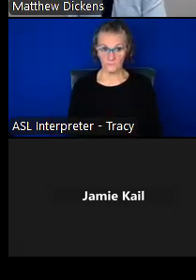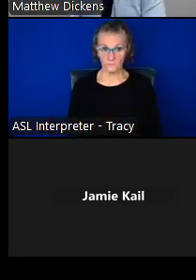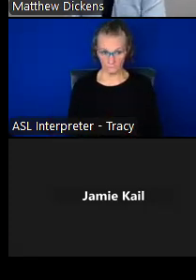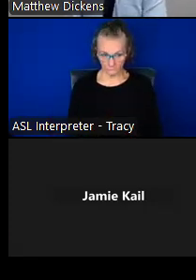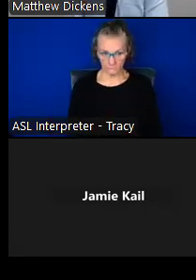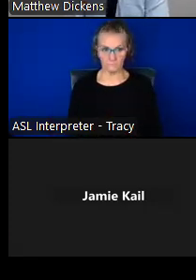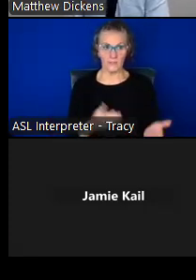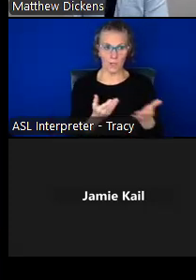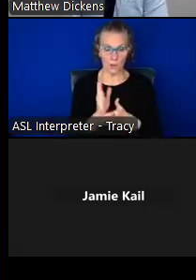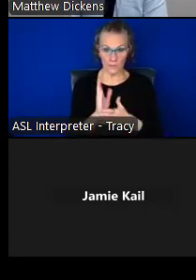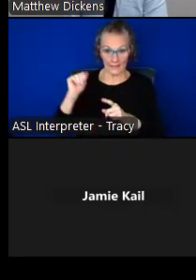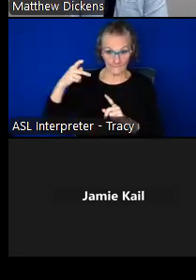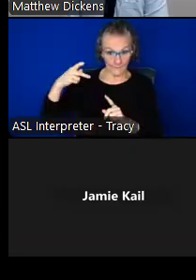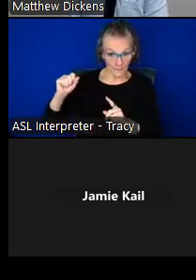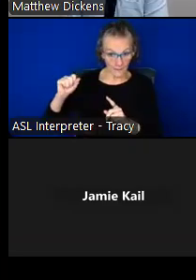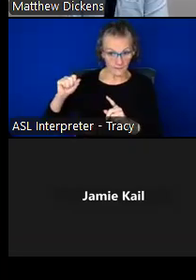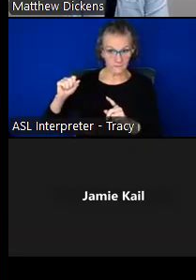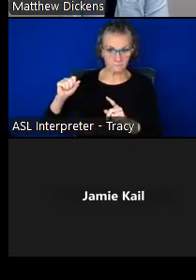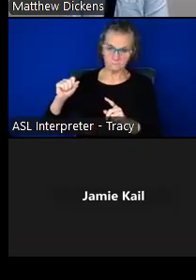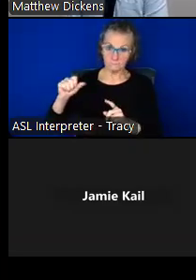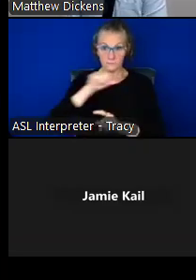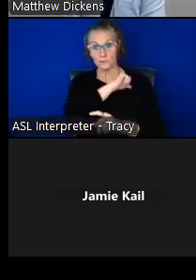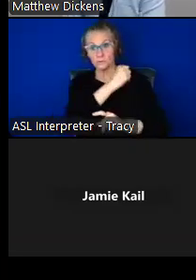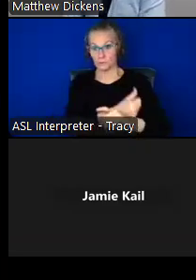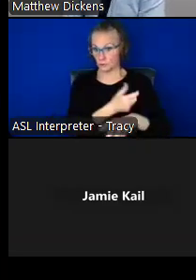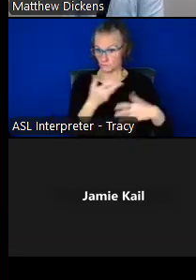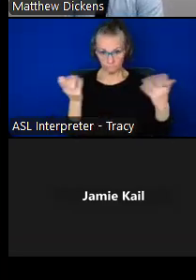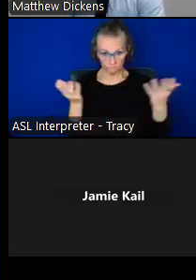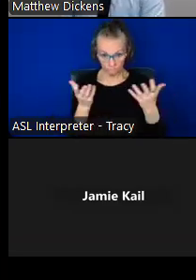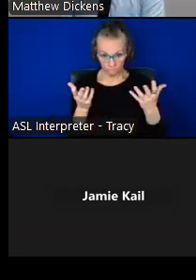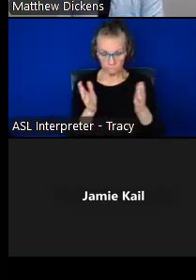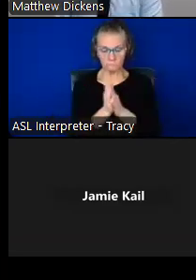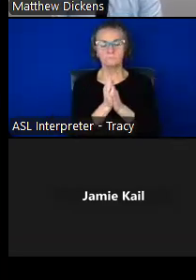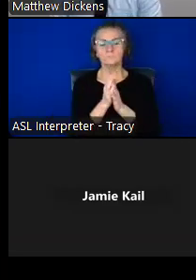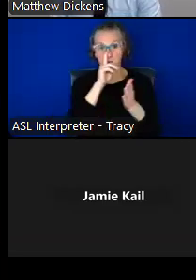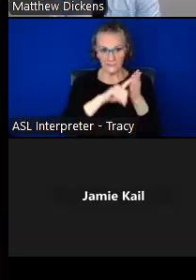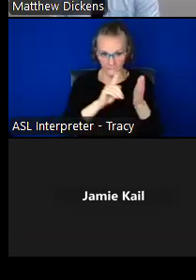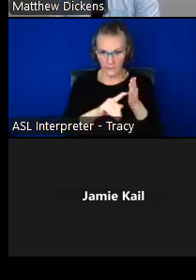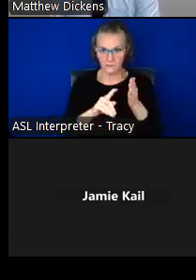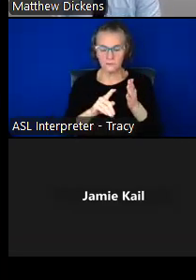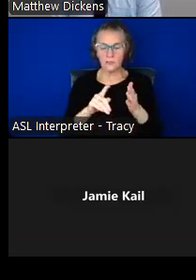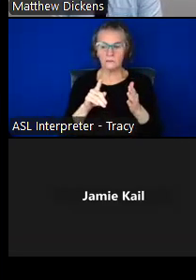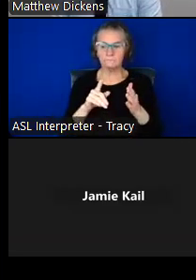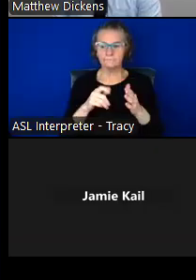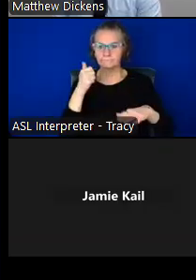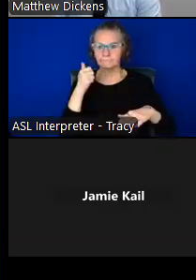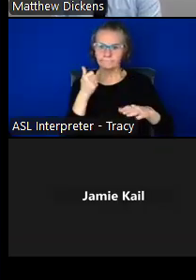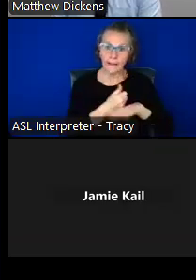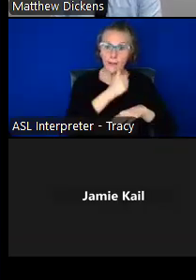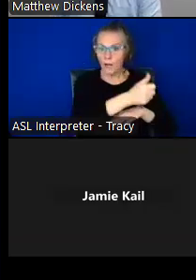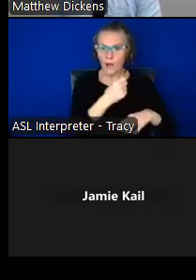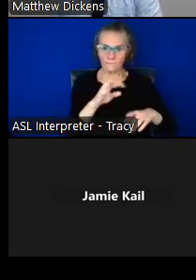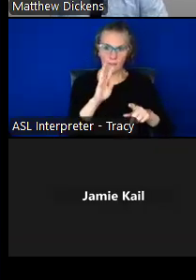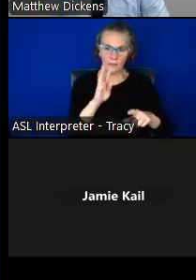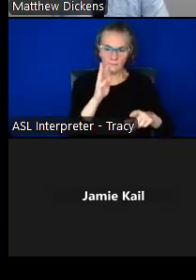All right, APS jurisdiction, right? We investigate allegations of abuse, neglect, and financial